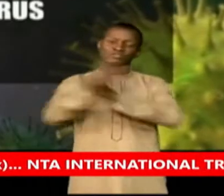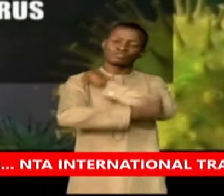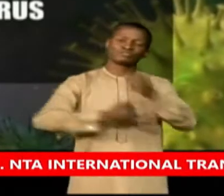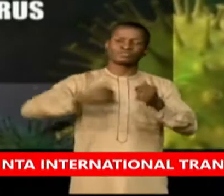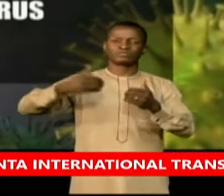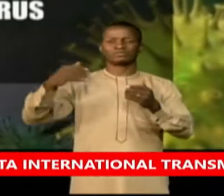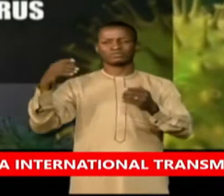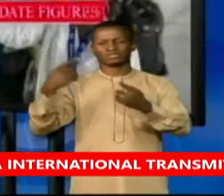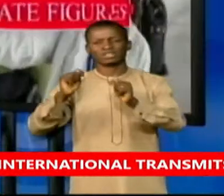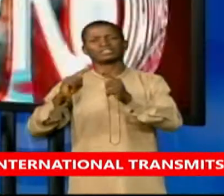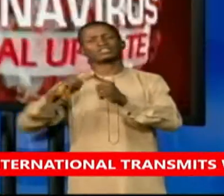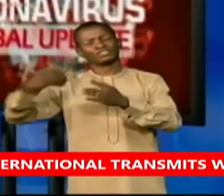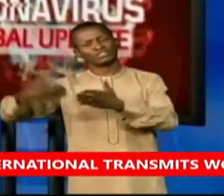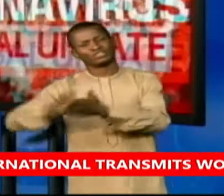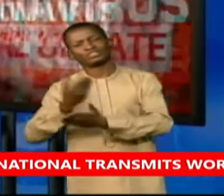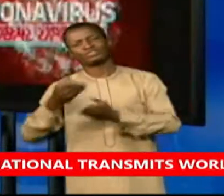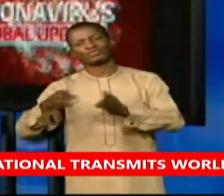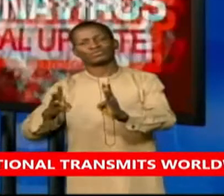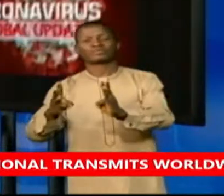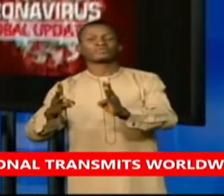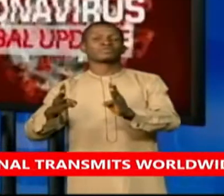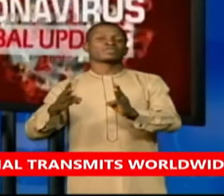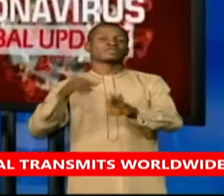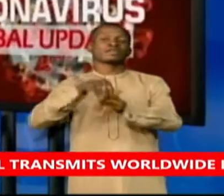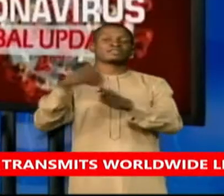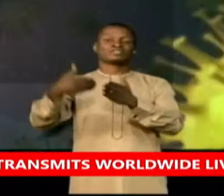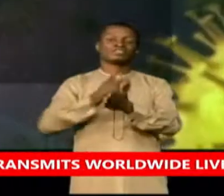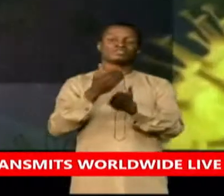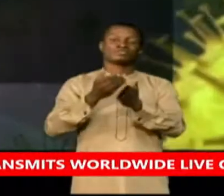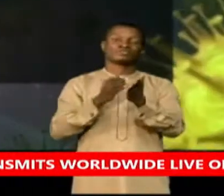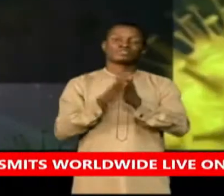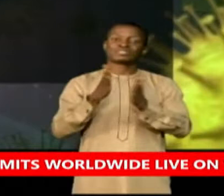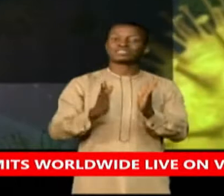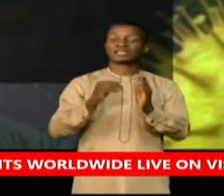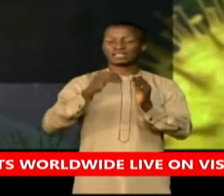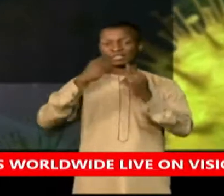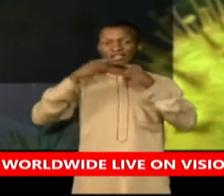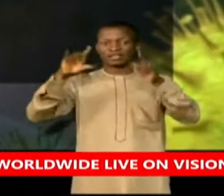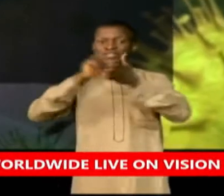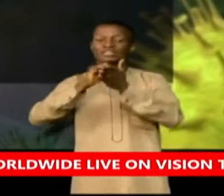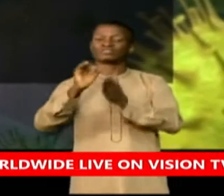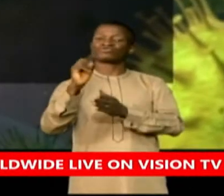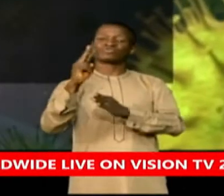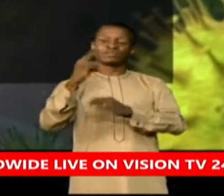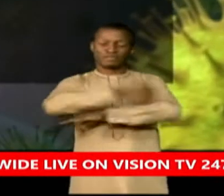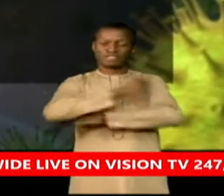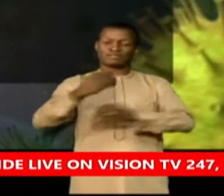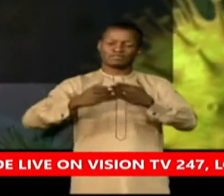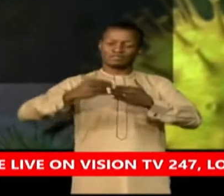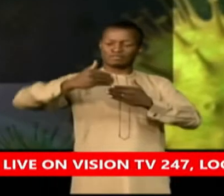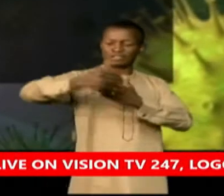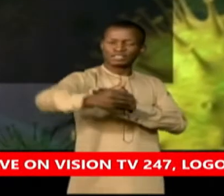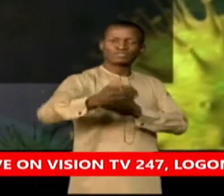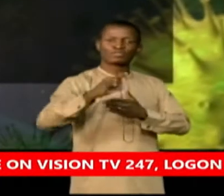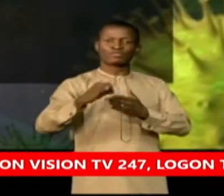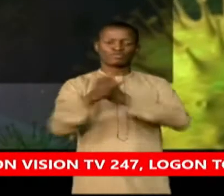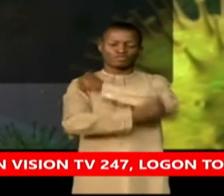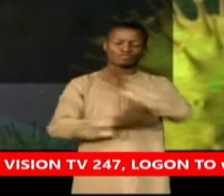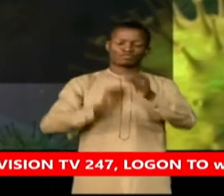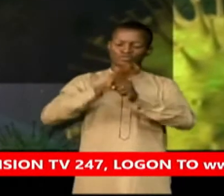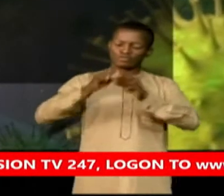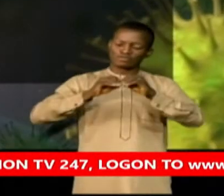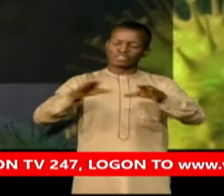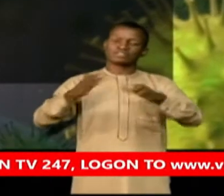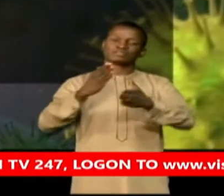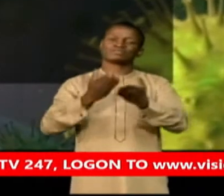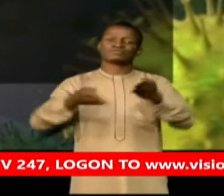coronavirus restrictions. In New Zealand, Prime Minister Jacinda Ardern has announced a 12-day extension of the country's COVID-19